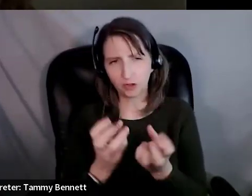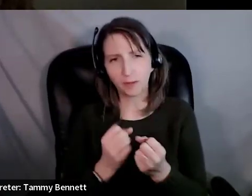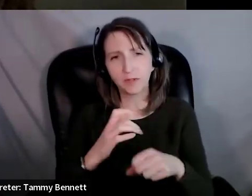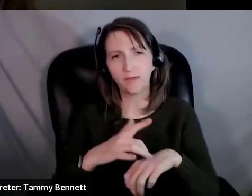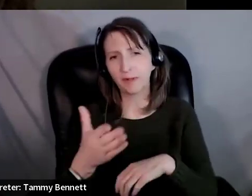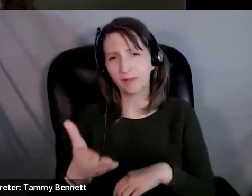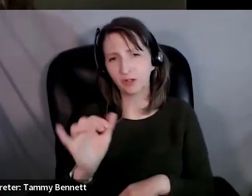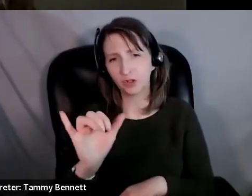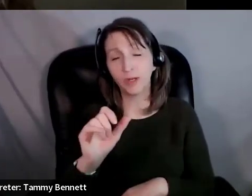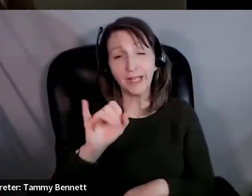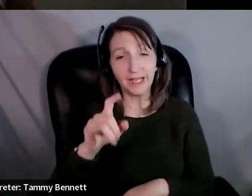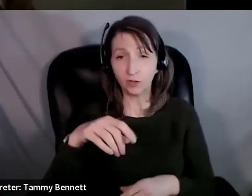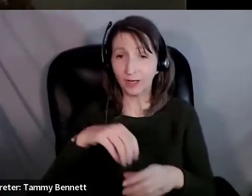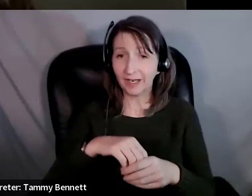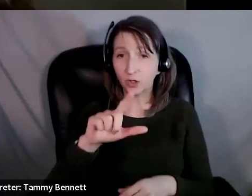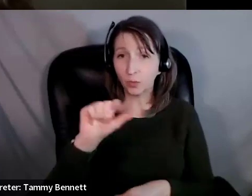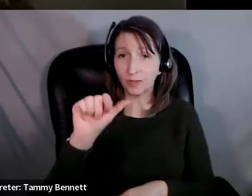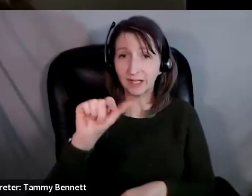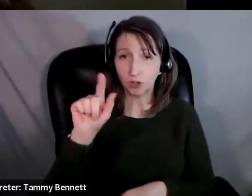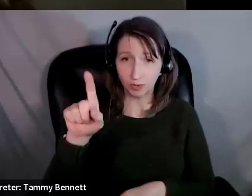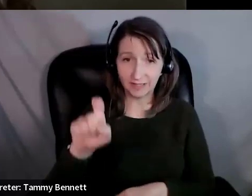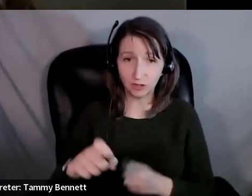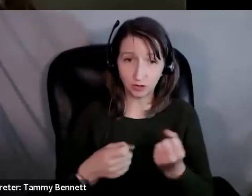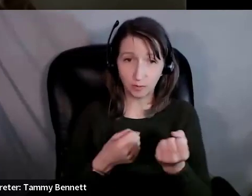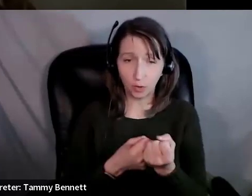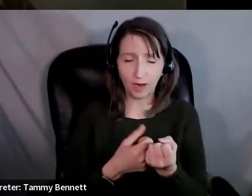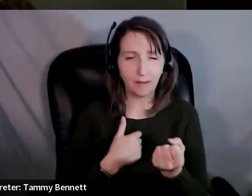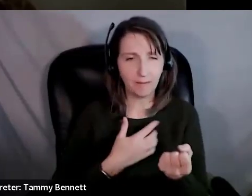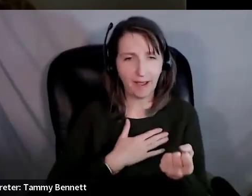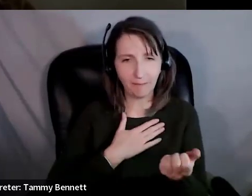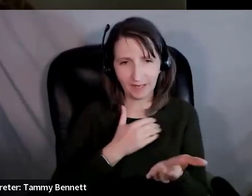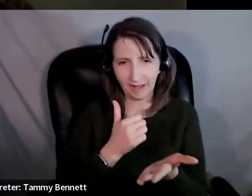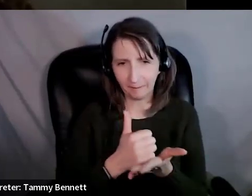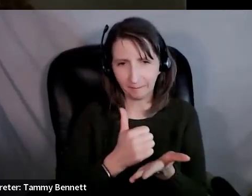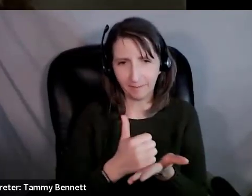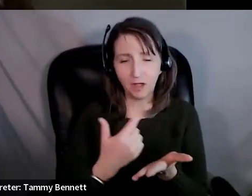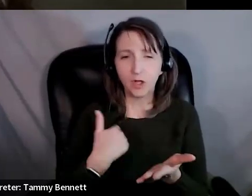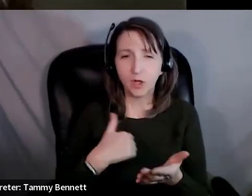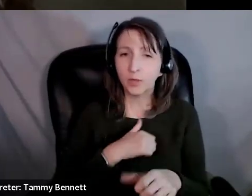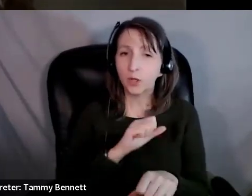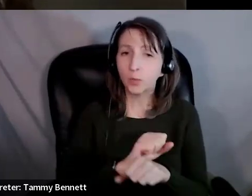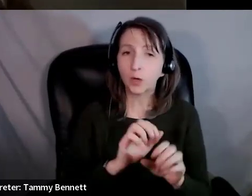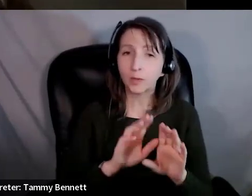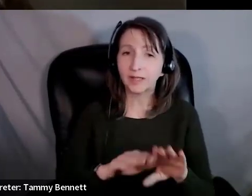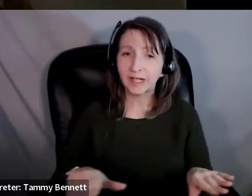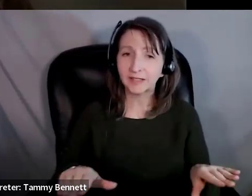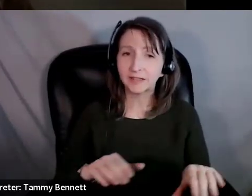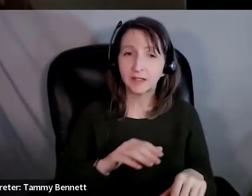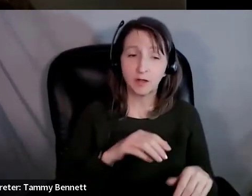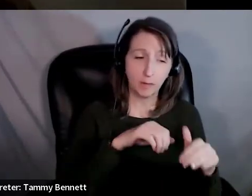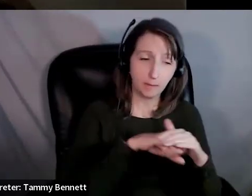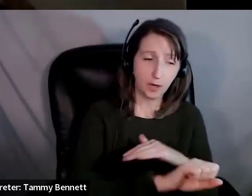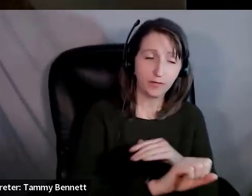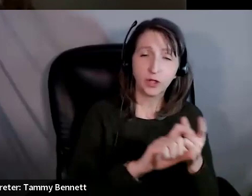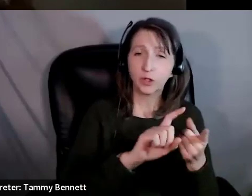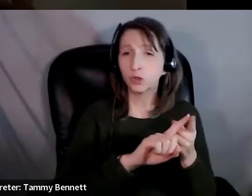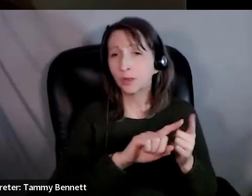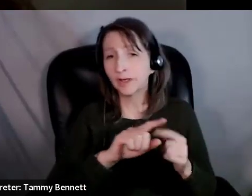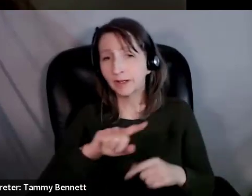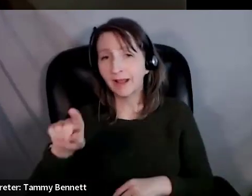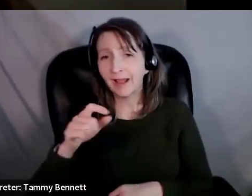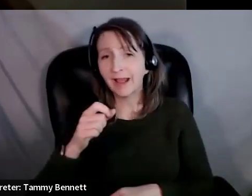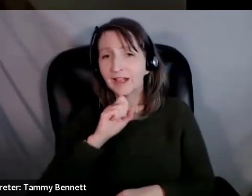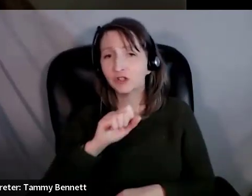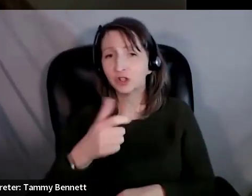y'all are in Louisiana and you need any support, I am happy to help out. We work with kids from birth all the way to age 21, doing school